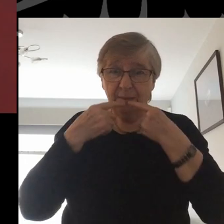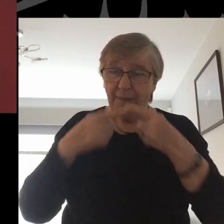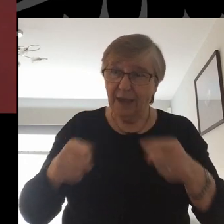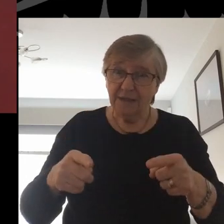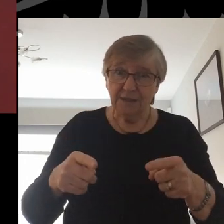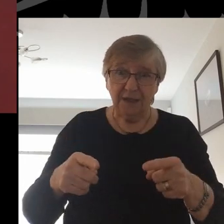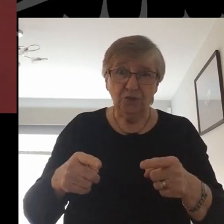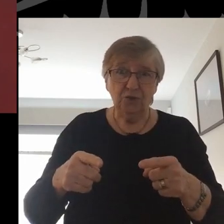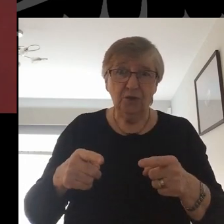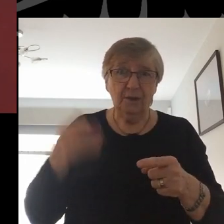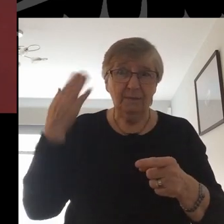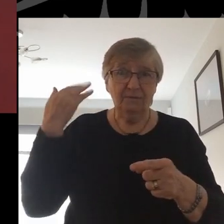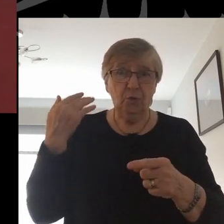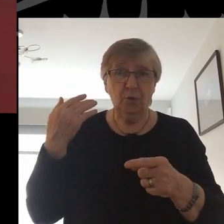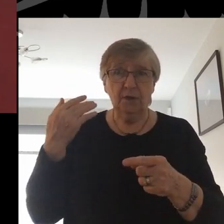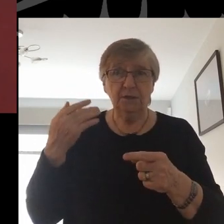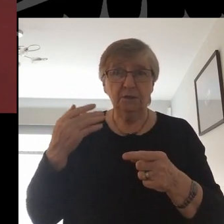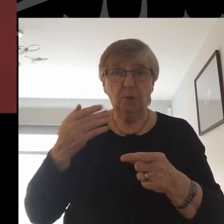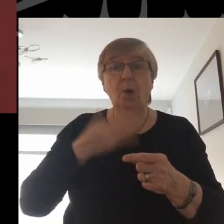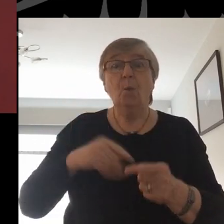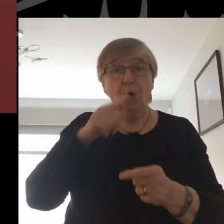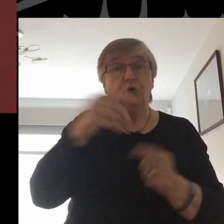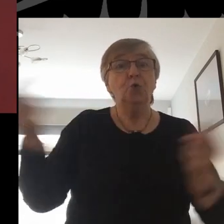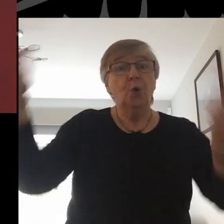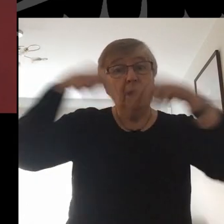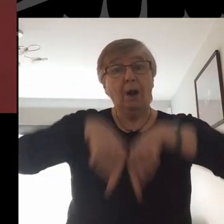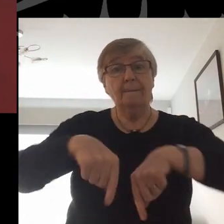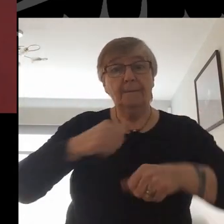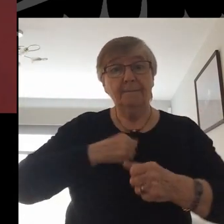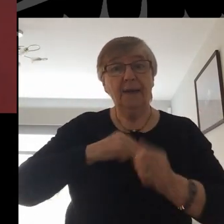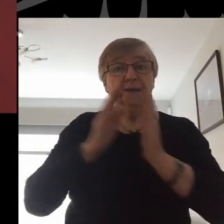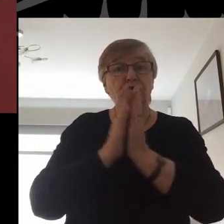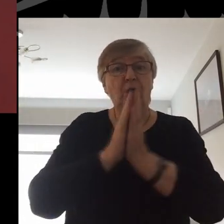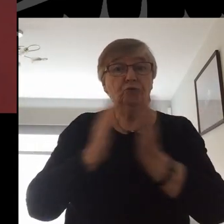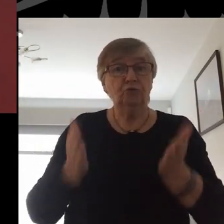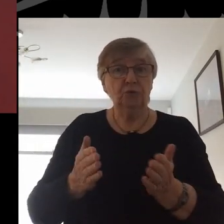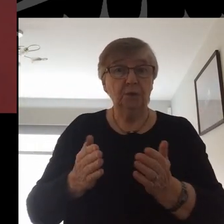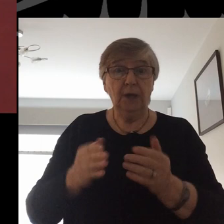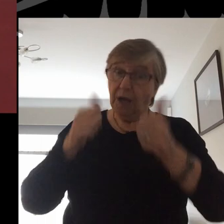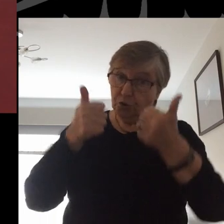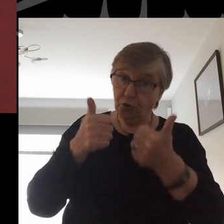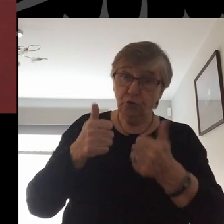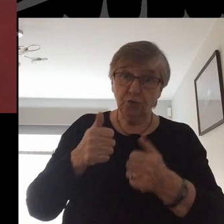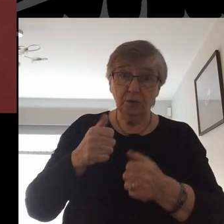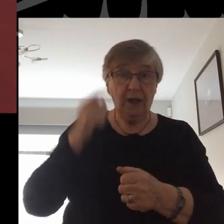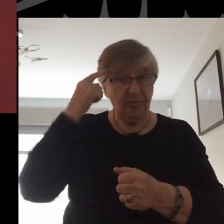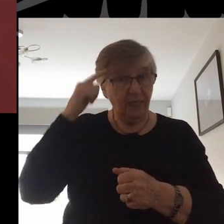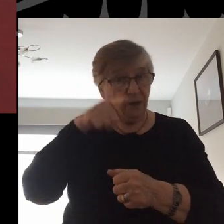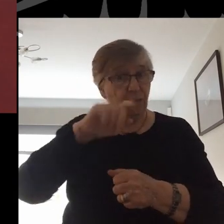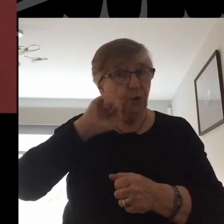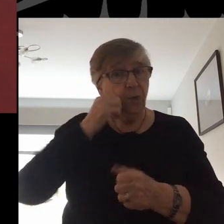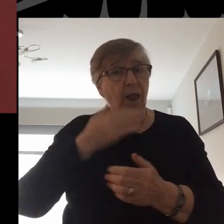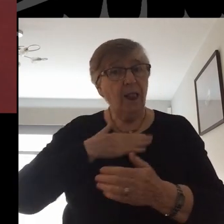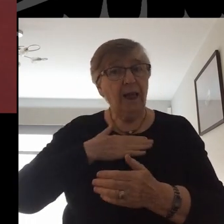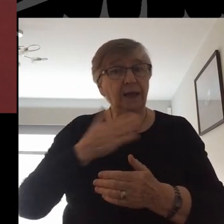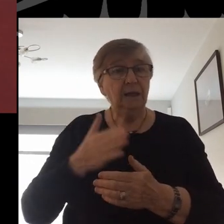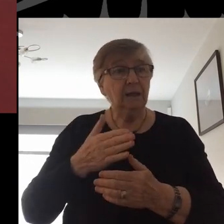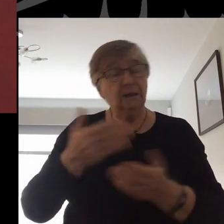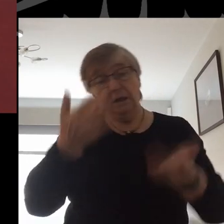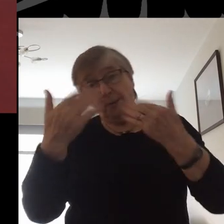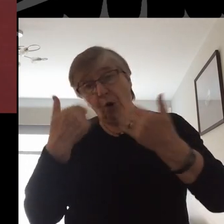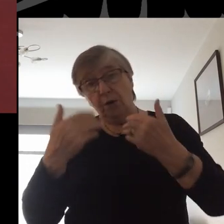heard, has been, we want you to come and join us too. This is a good thing that we've got going, and you probably like it too, and hey, we want it to